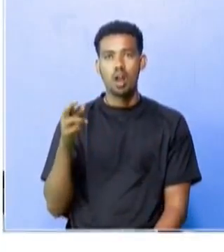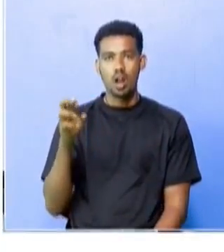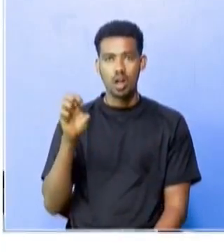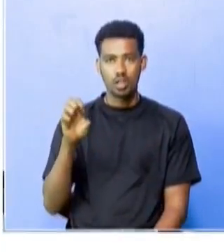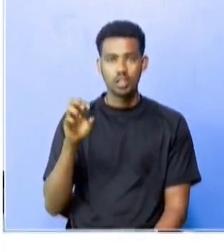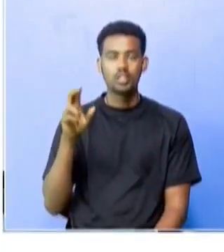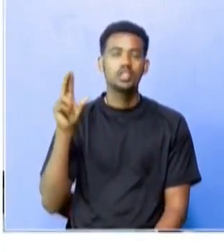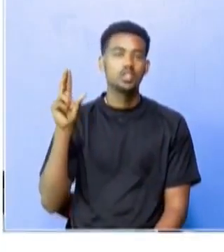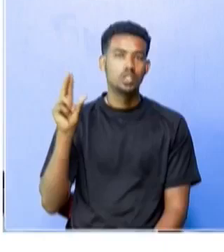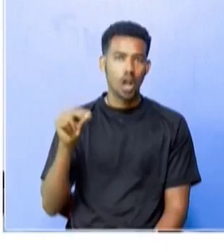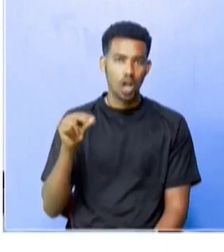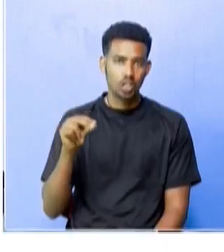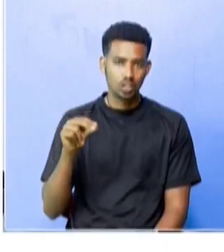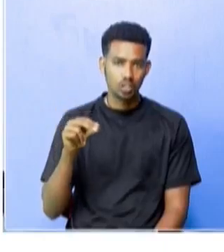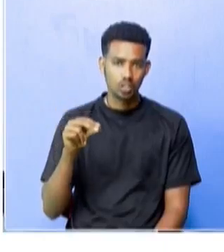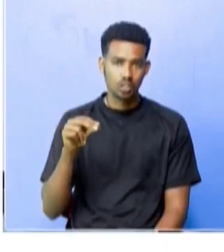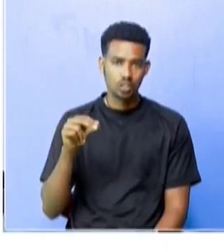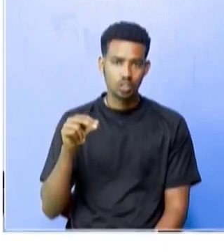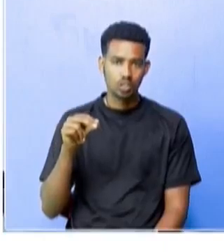not